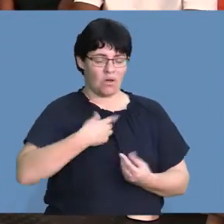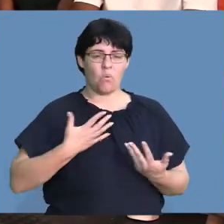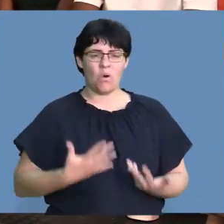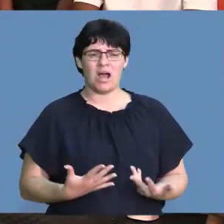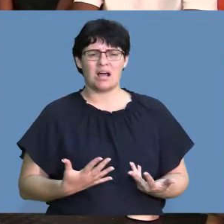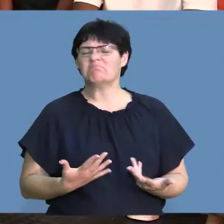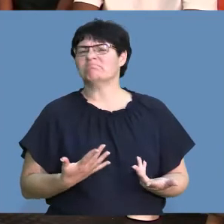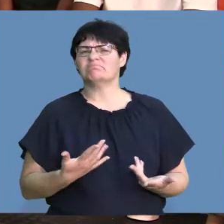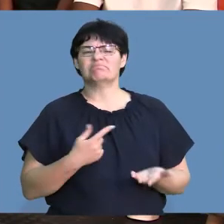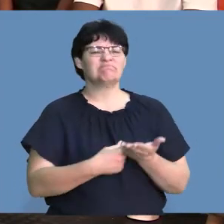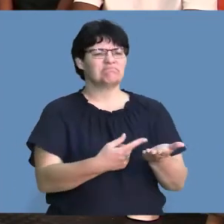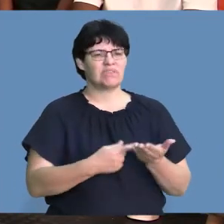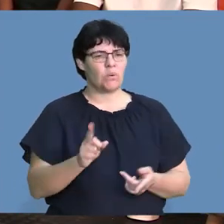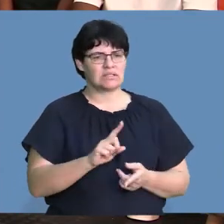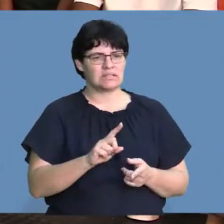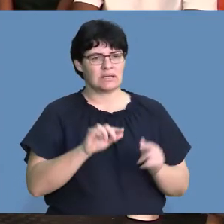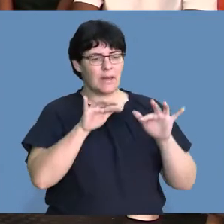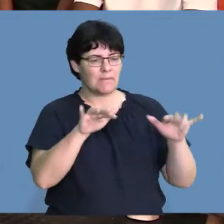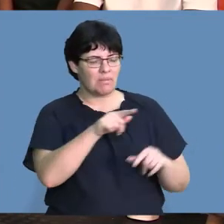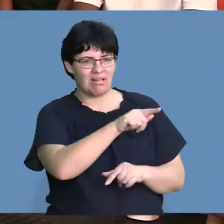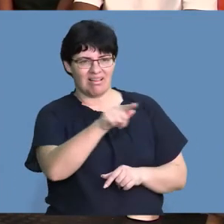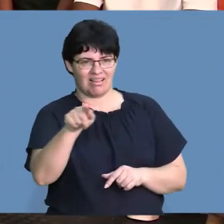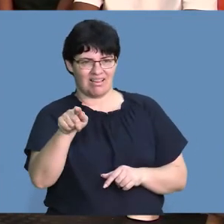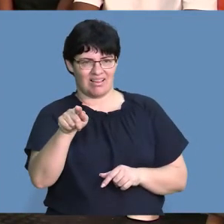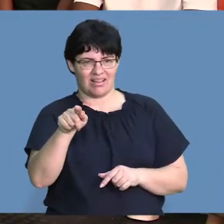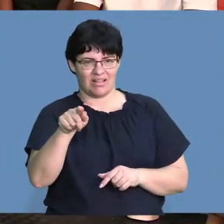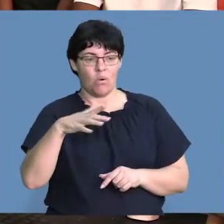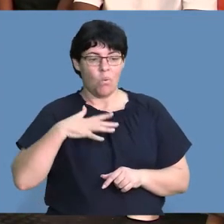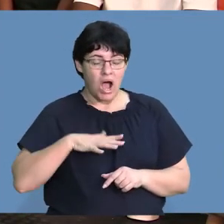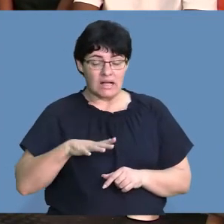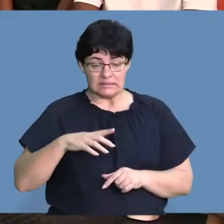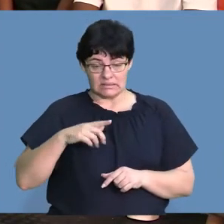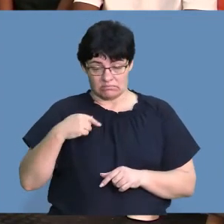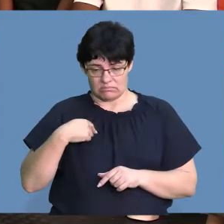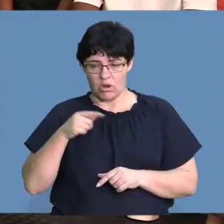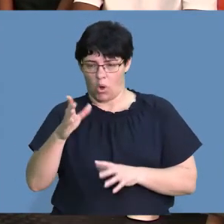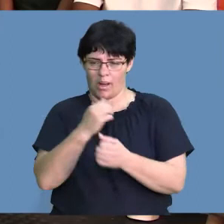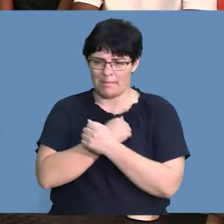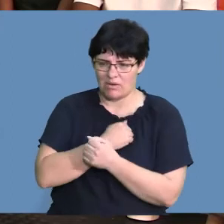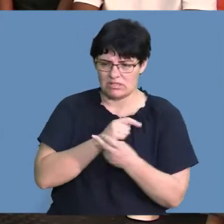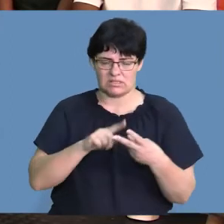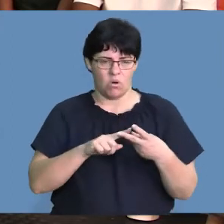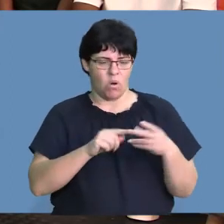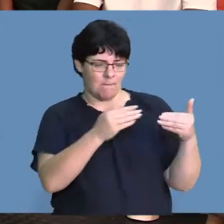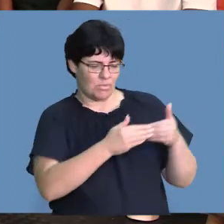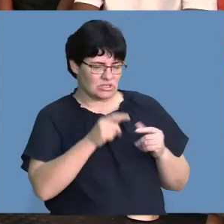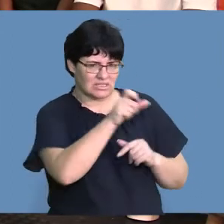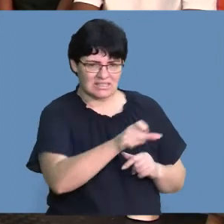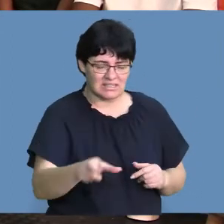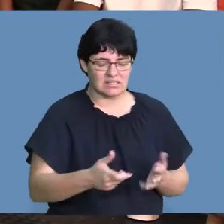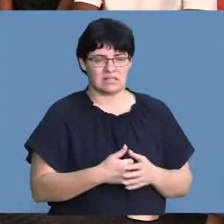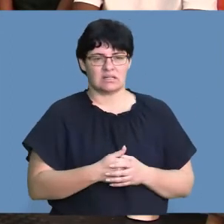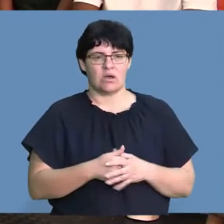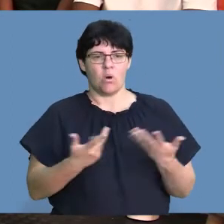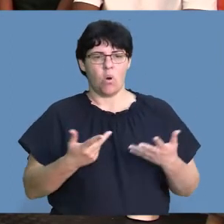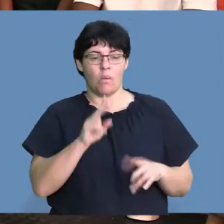are wanting to speak to people that you would love us to speak to. Your parents or your guardians or the